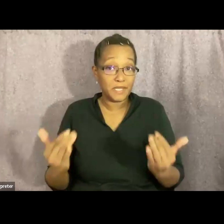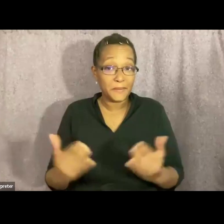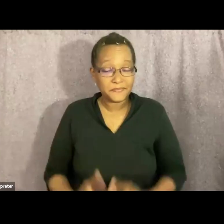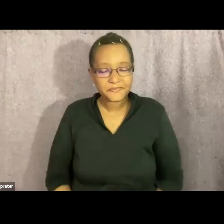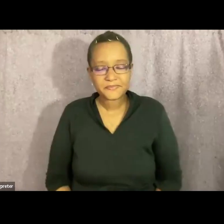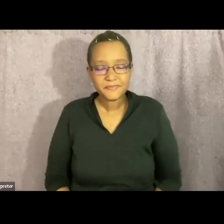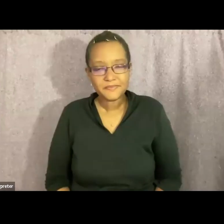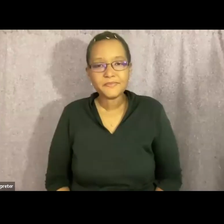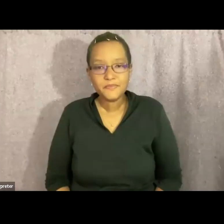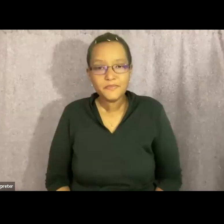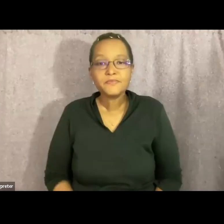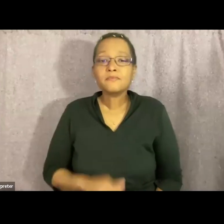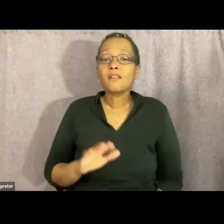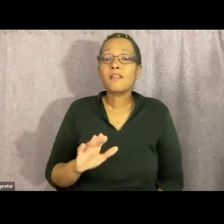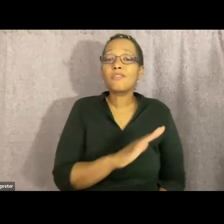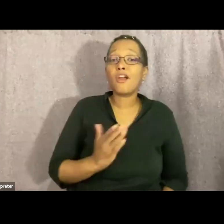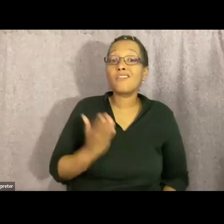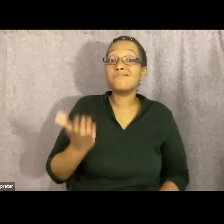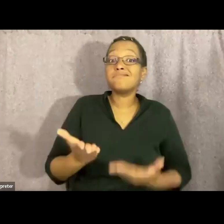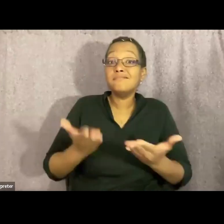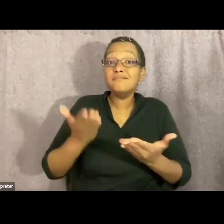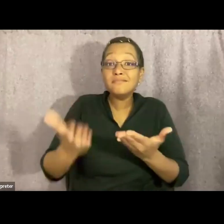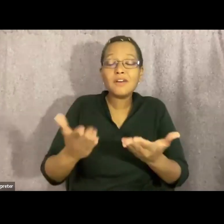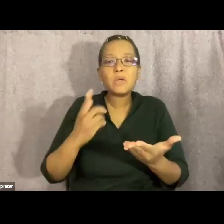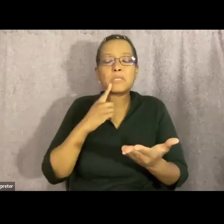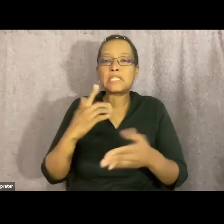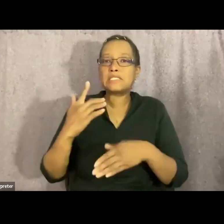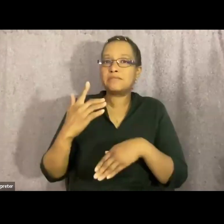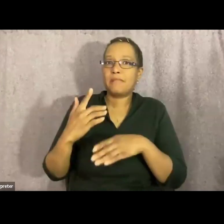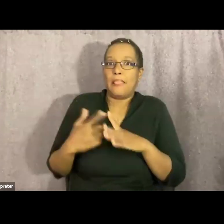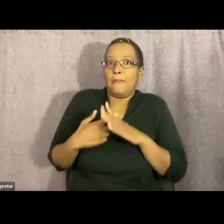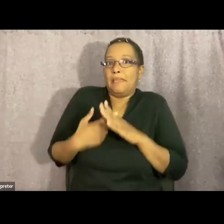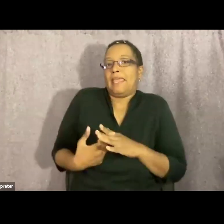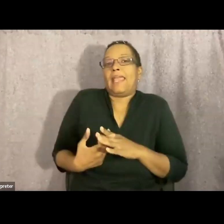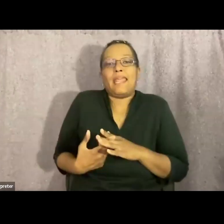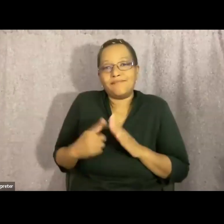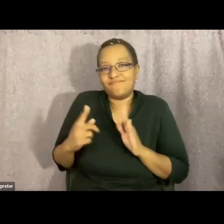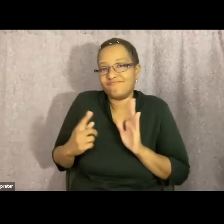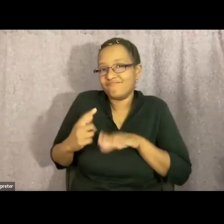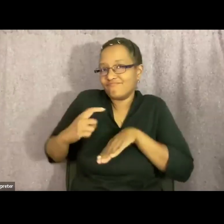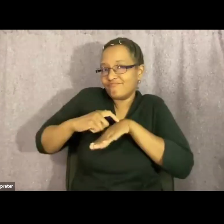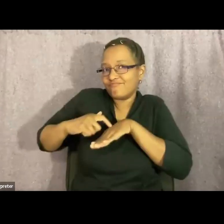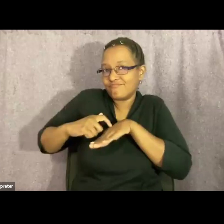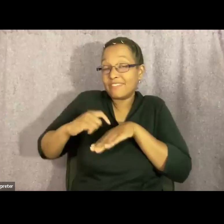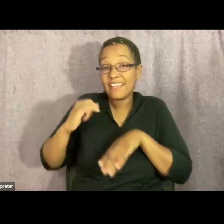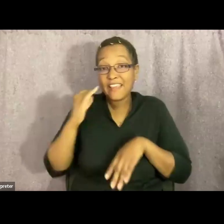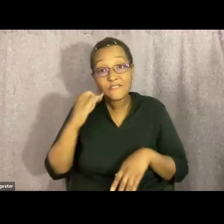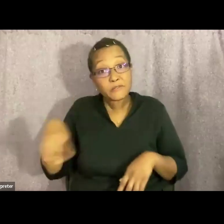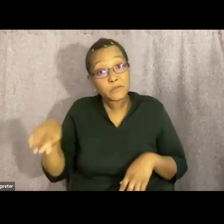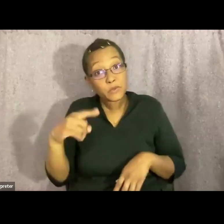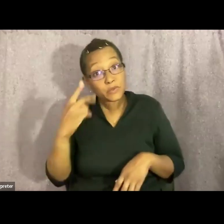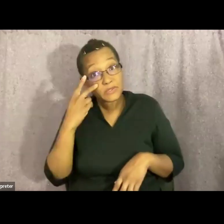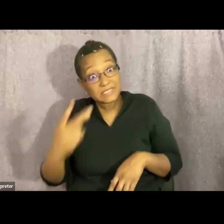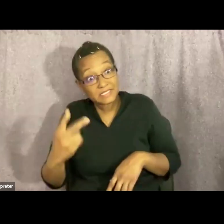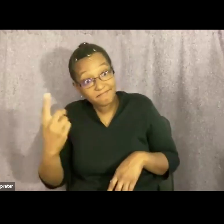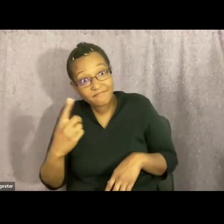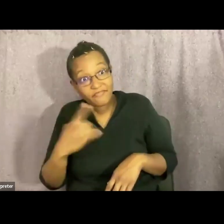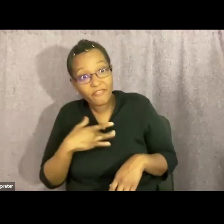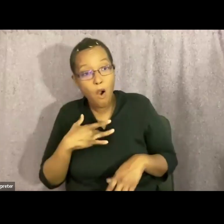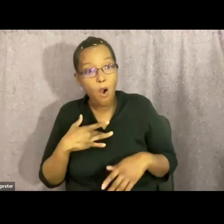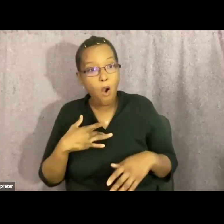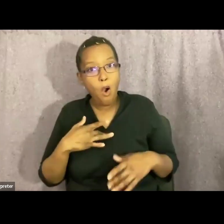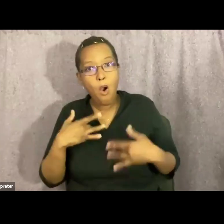And these offerings are only just the beginning. If you see something that excites you today, we'll be sharing contact